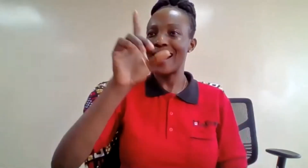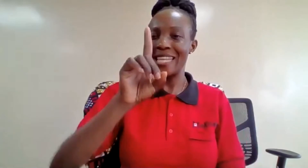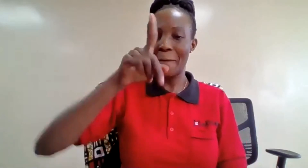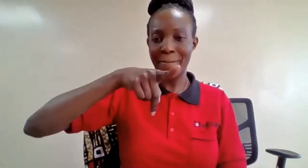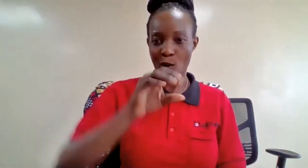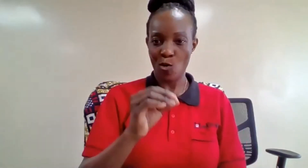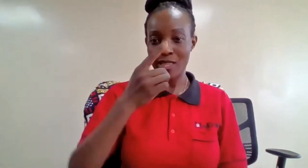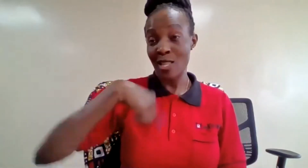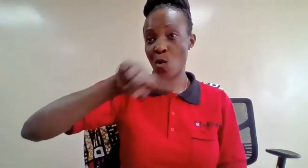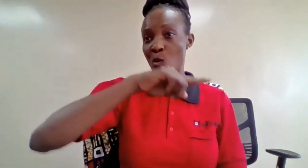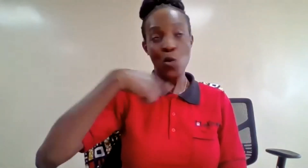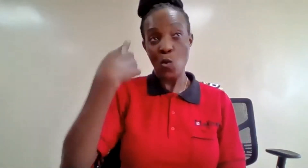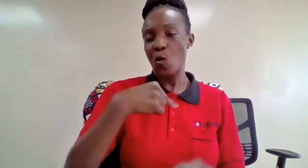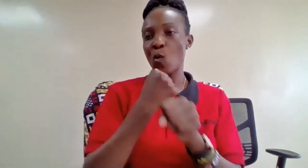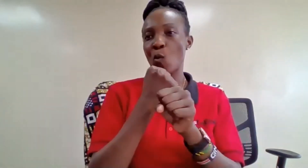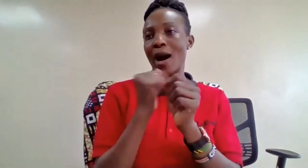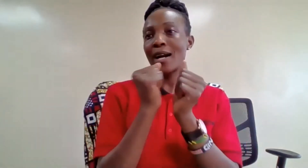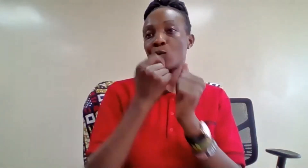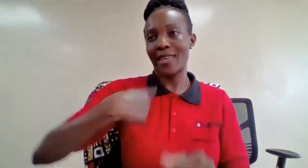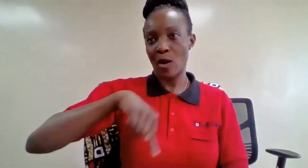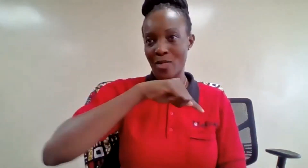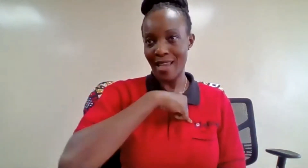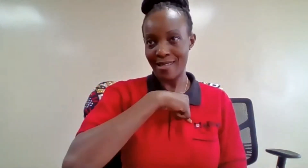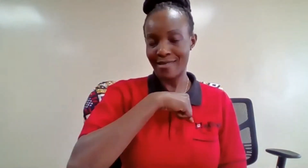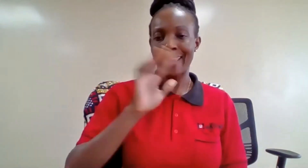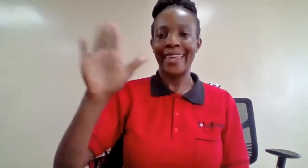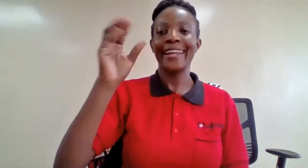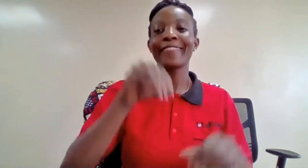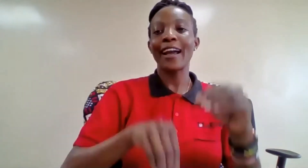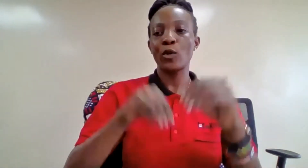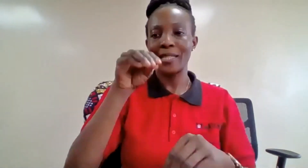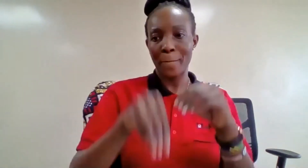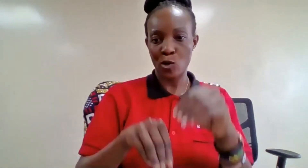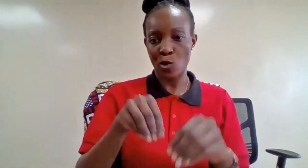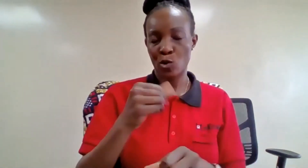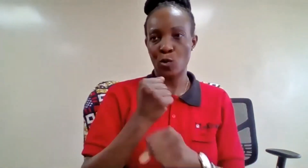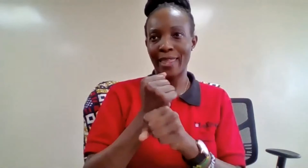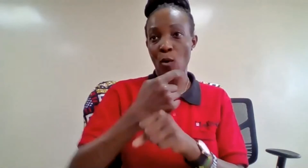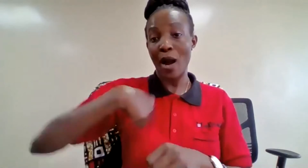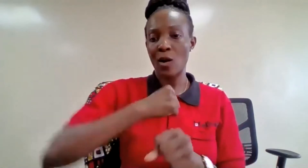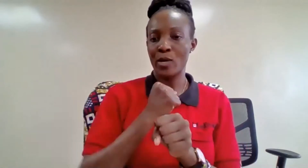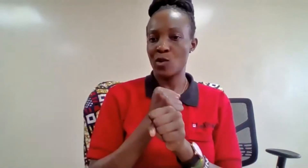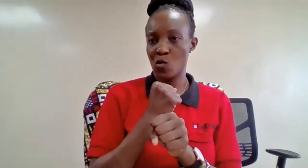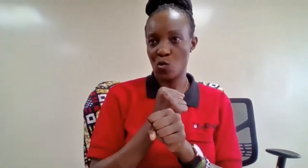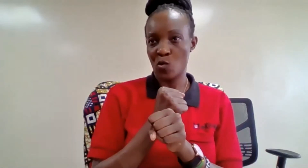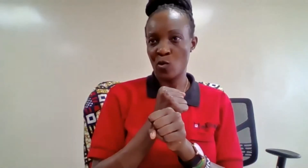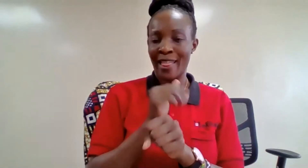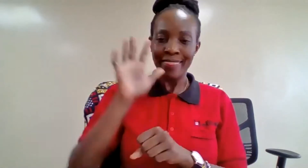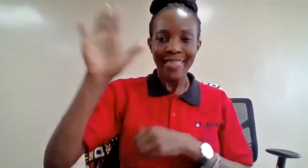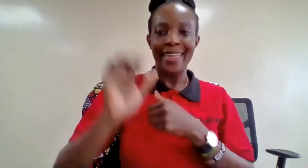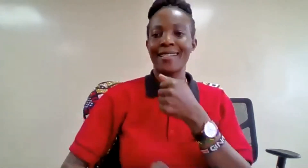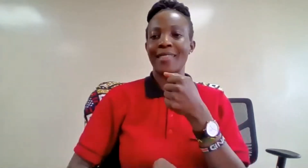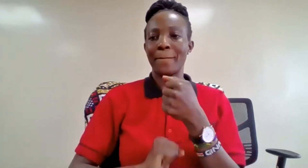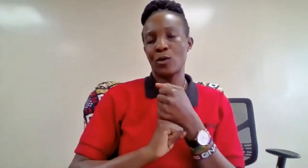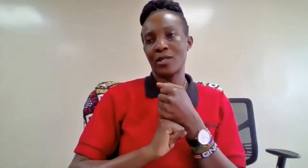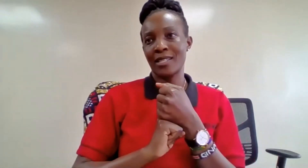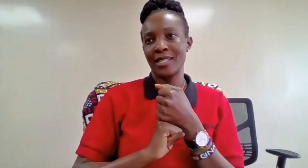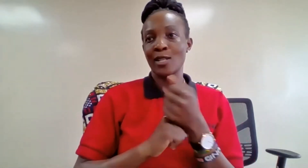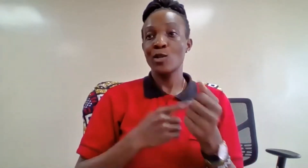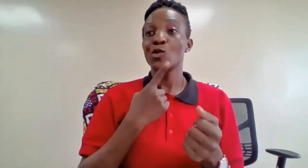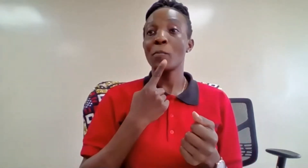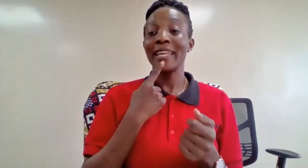your stories. As my colleague Michael has mentioned, we welcome your stories in Braille, we welcome them in Kenyan